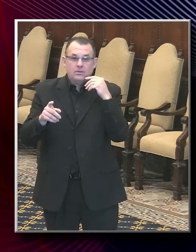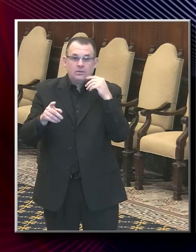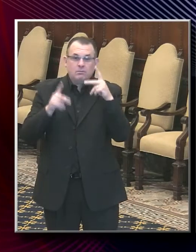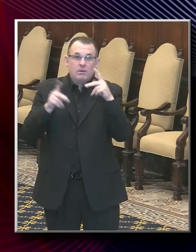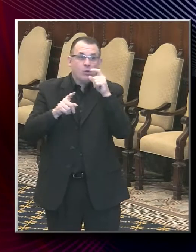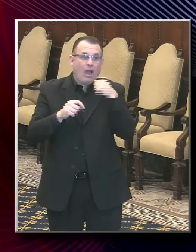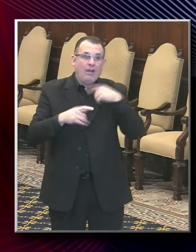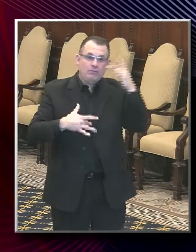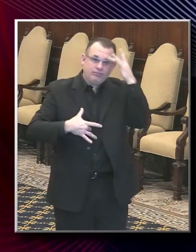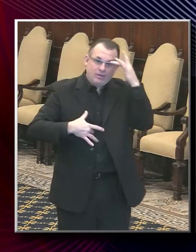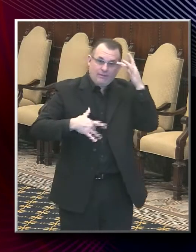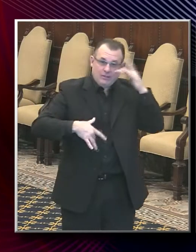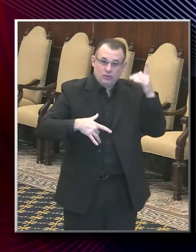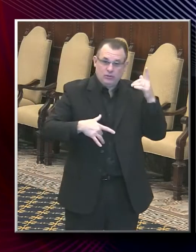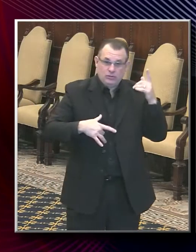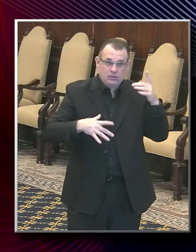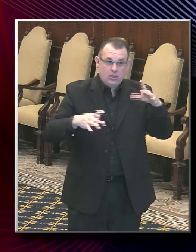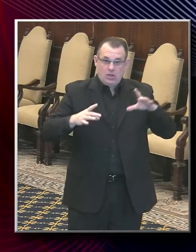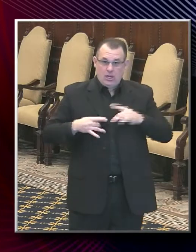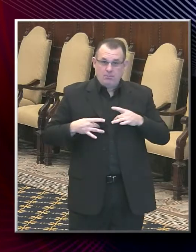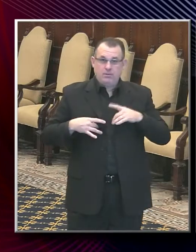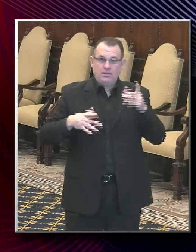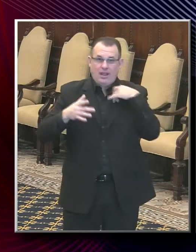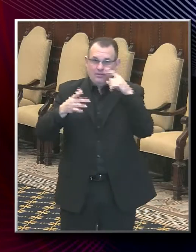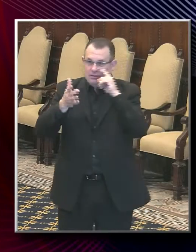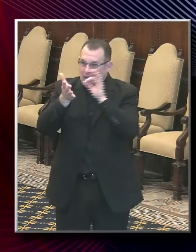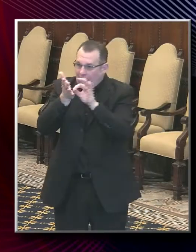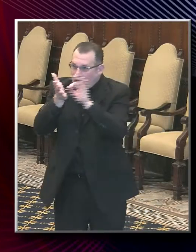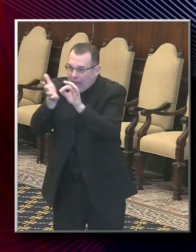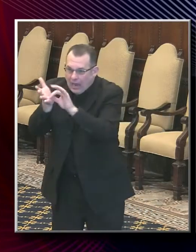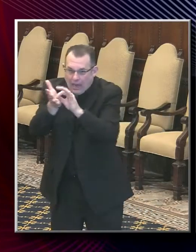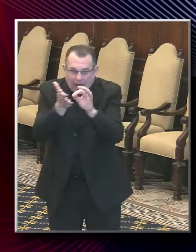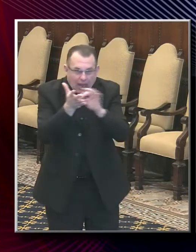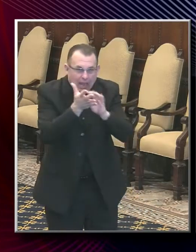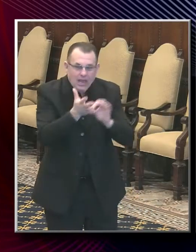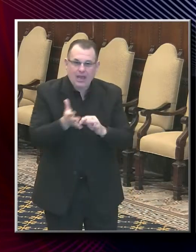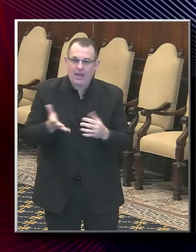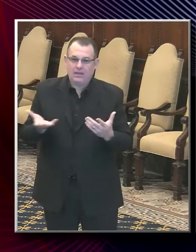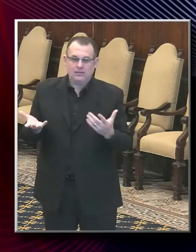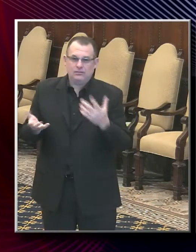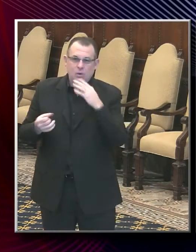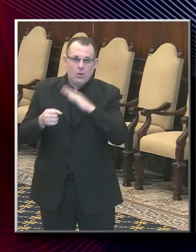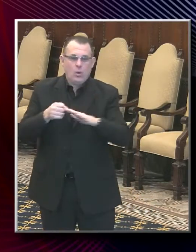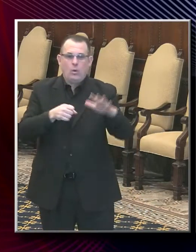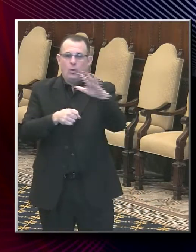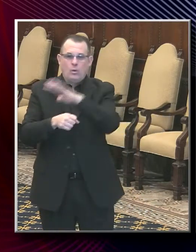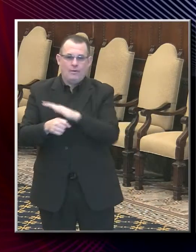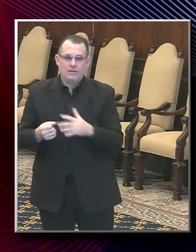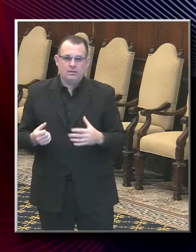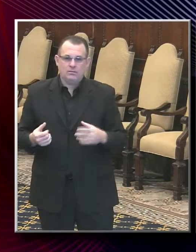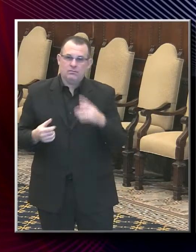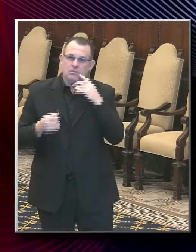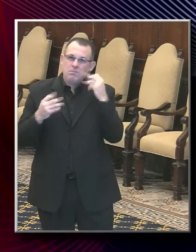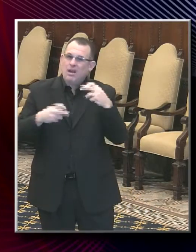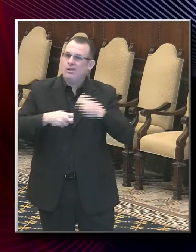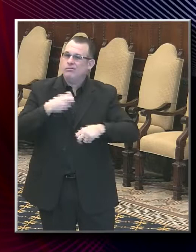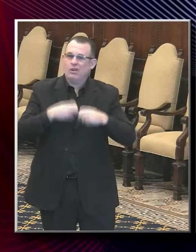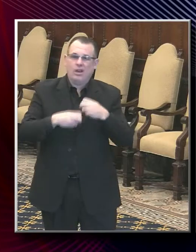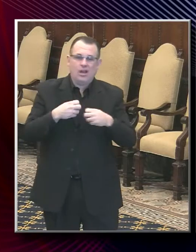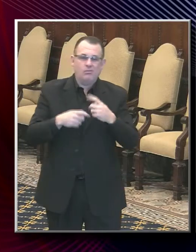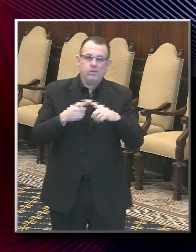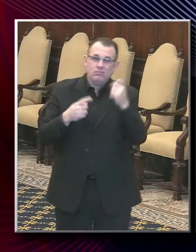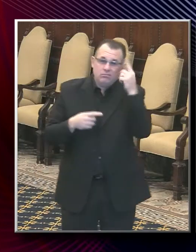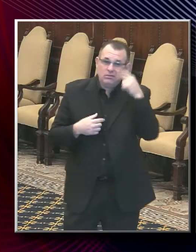ability to track the epidemic across the city. There are multiple problems, as I said, but we're particularly frustrated by the lack